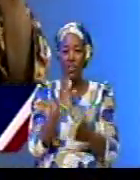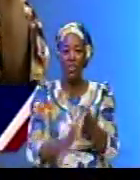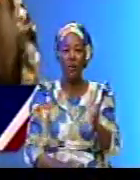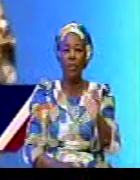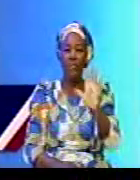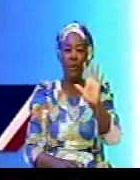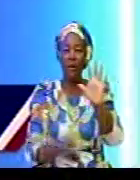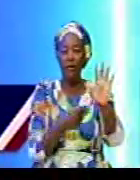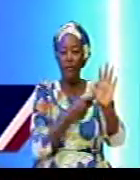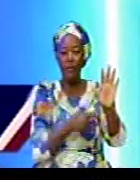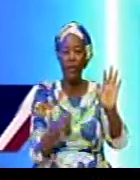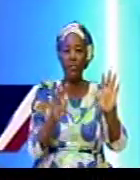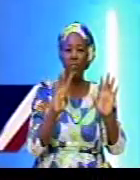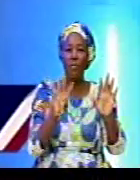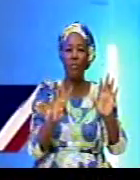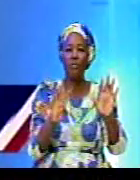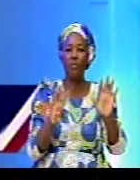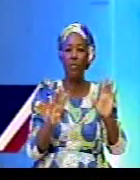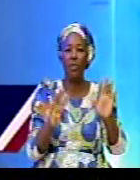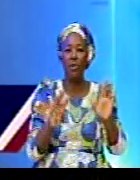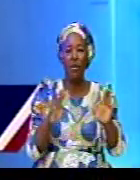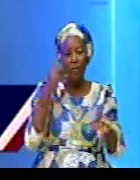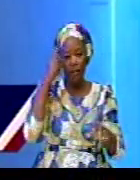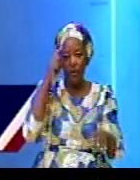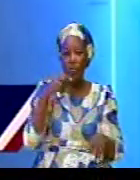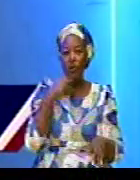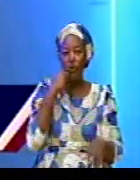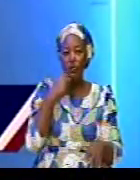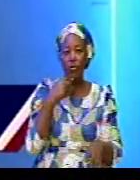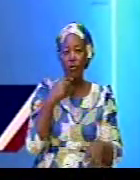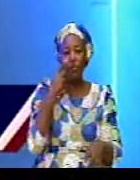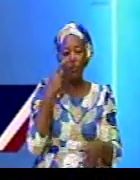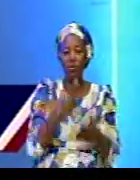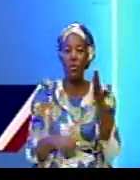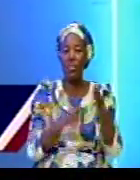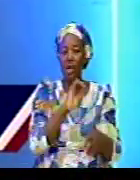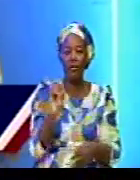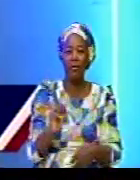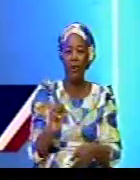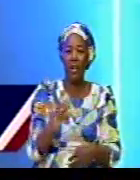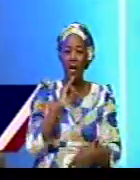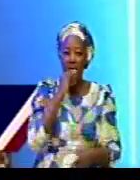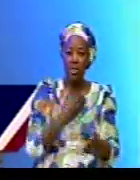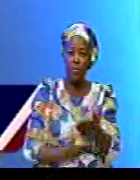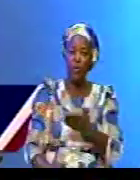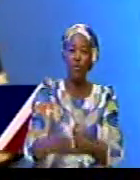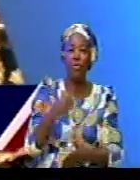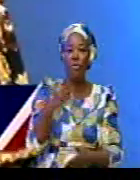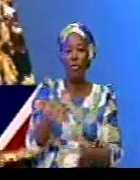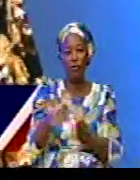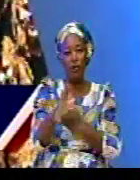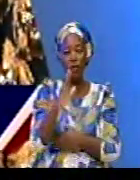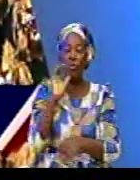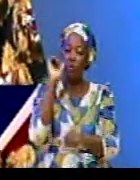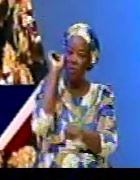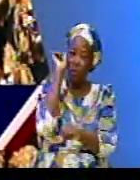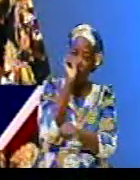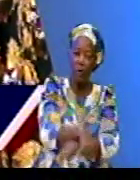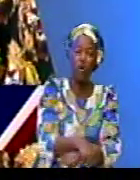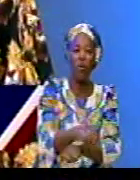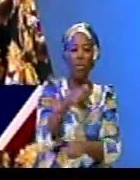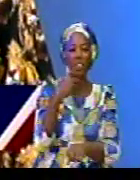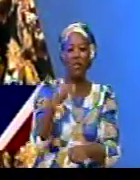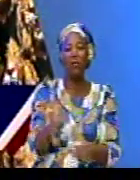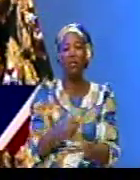and verse 4. 1 John chapter 5 verse 4. For whatsoever